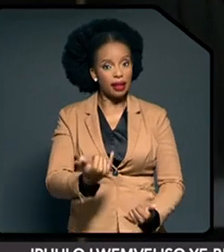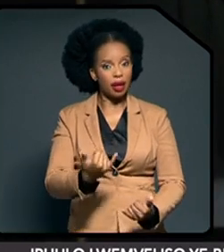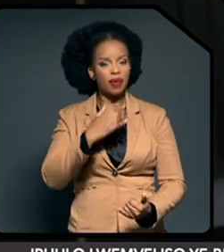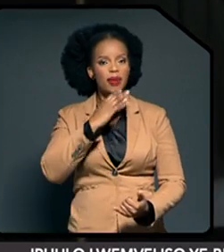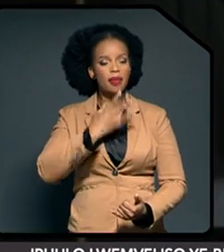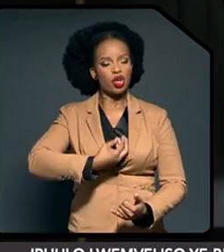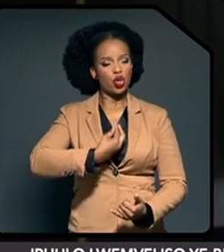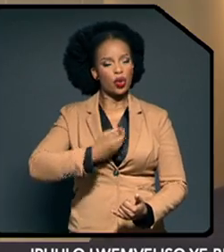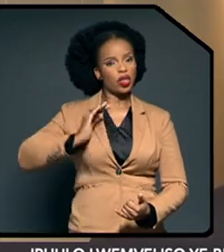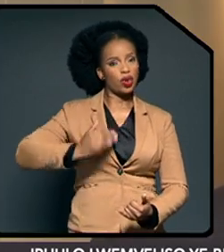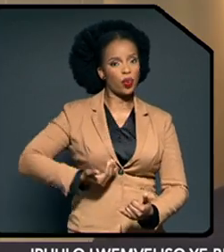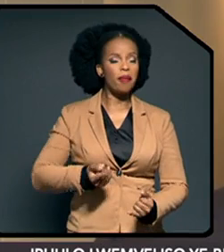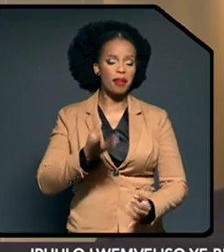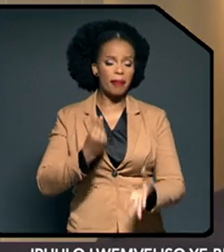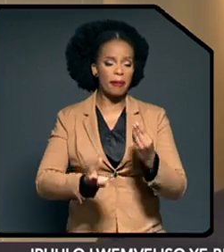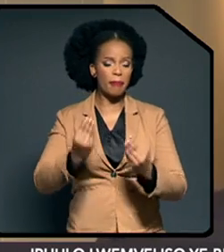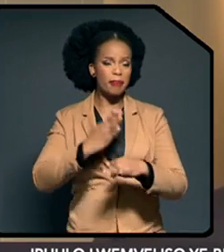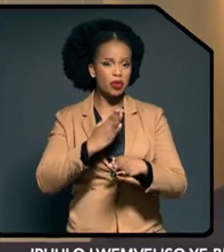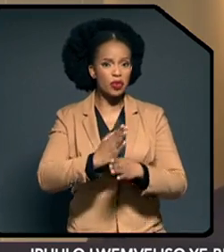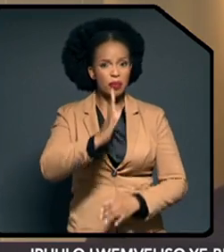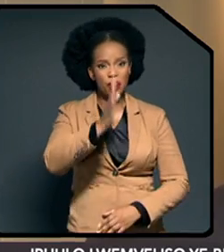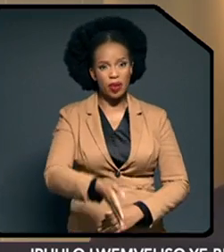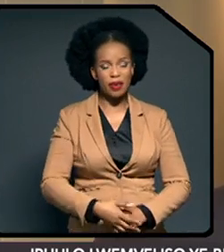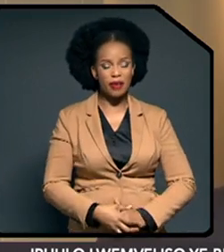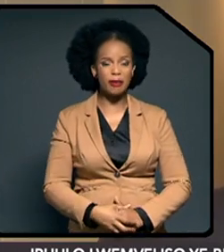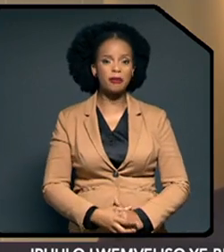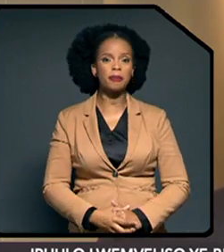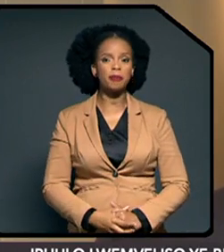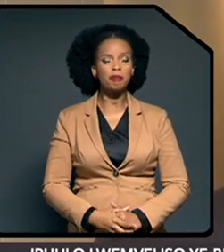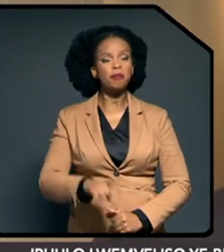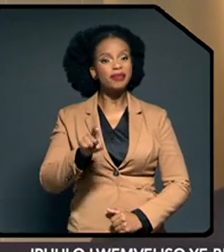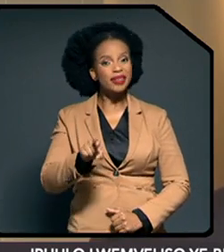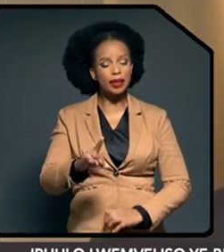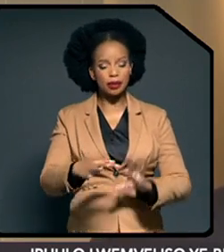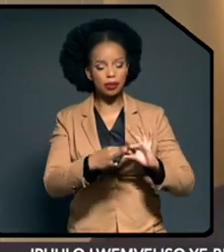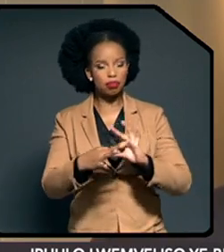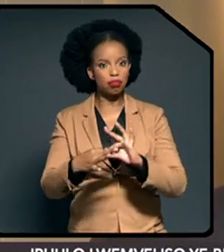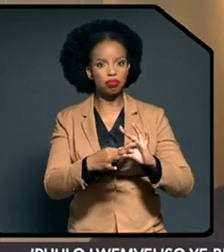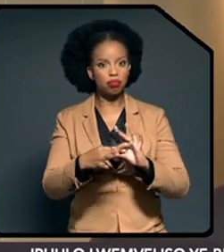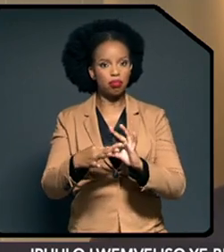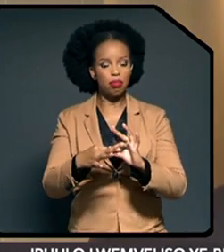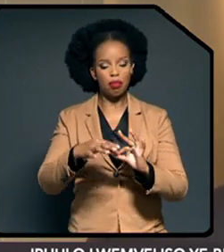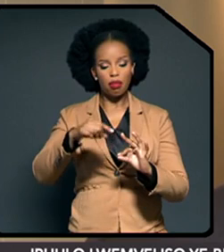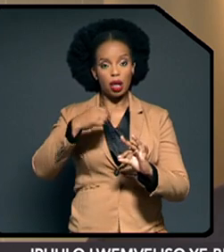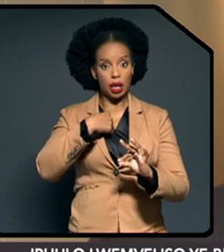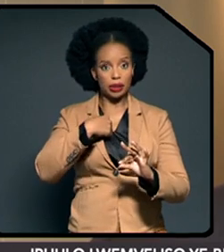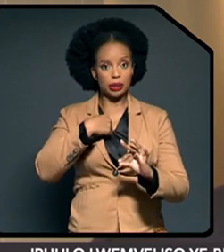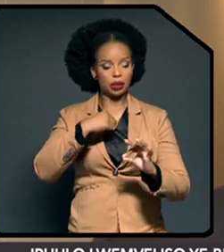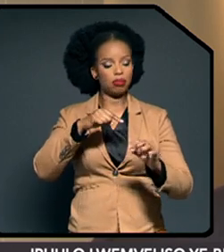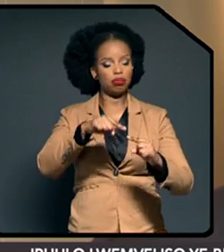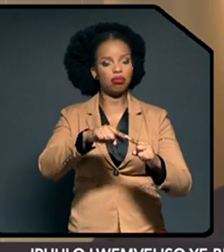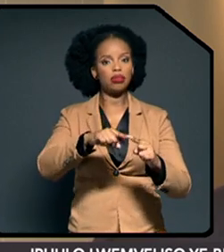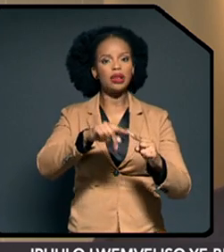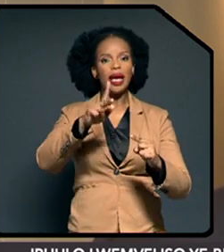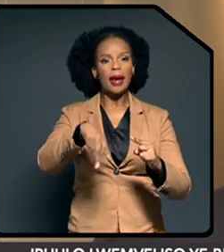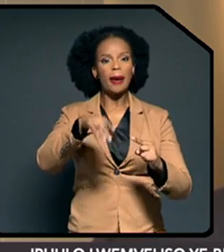kulutsha namanina. Olu nxulumano sinalo noPetro SA luza kwenza ke into